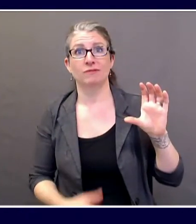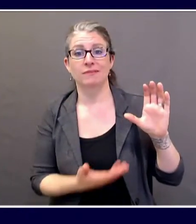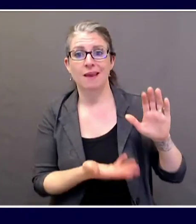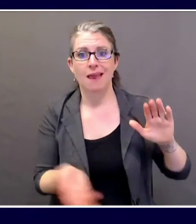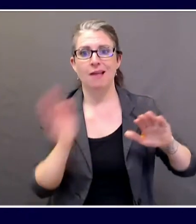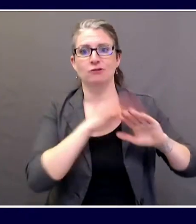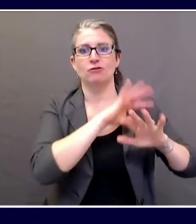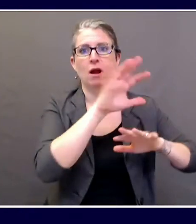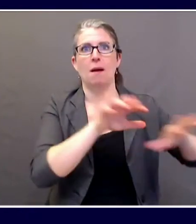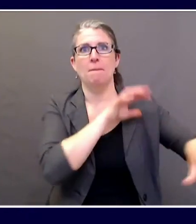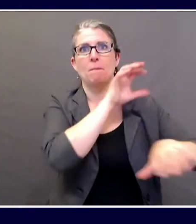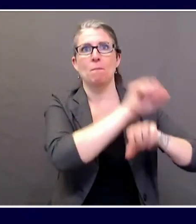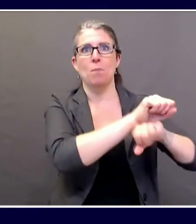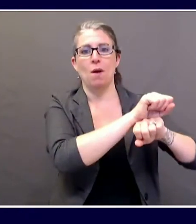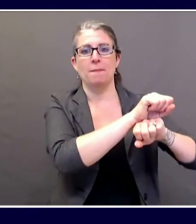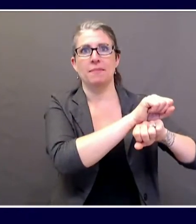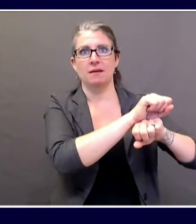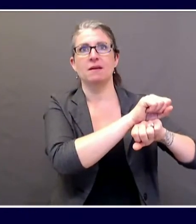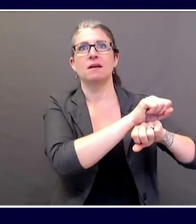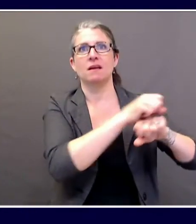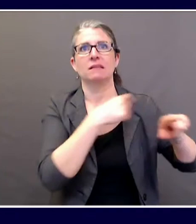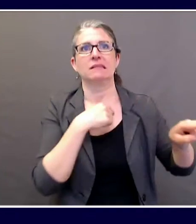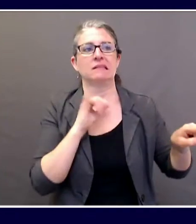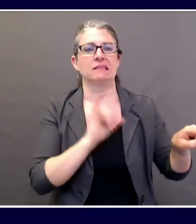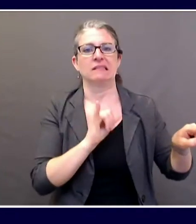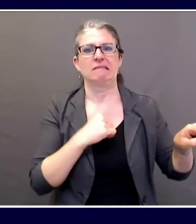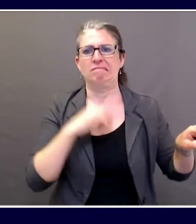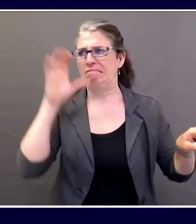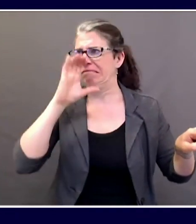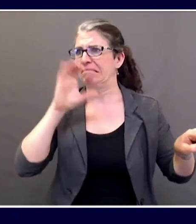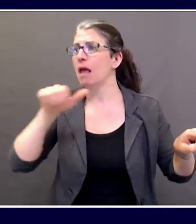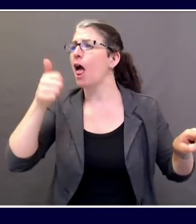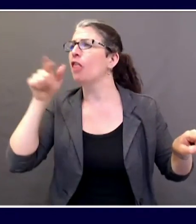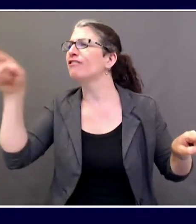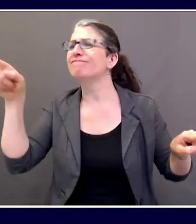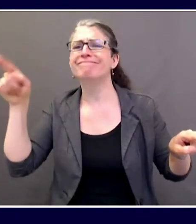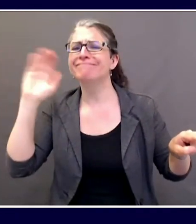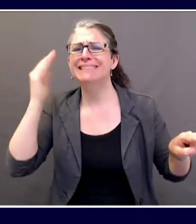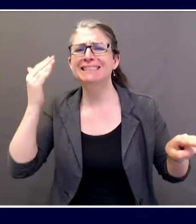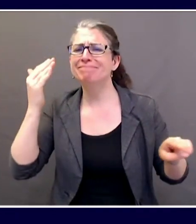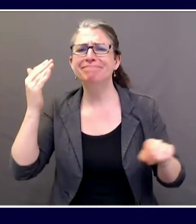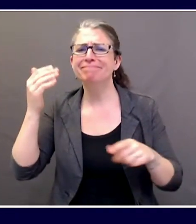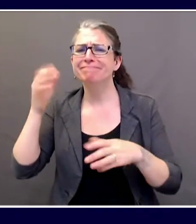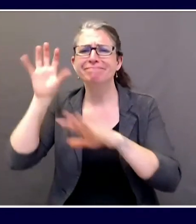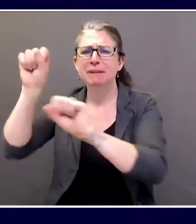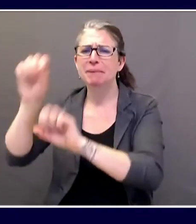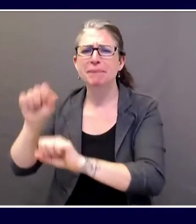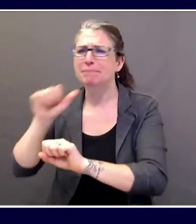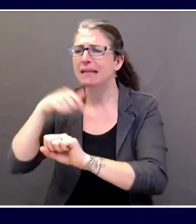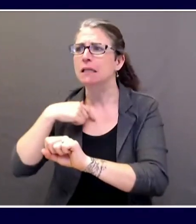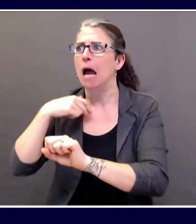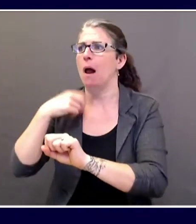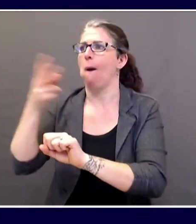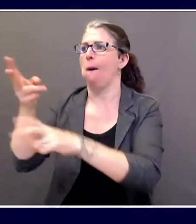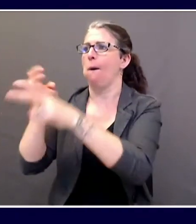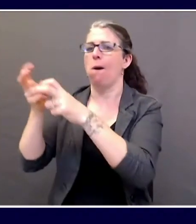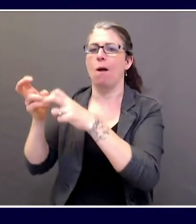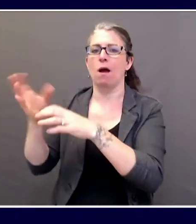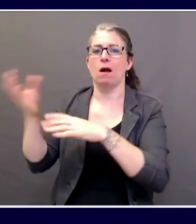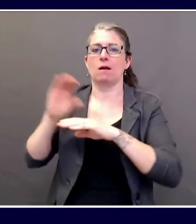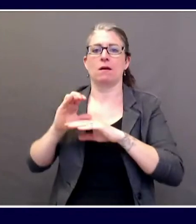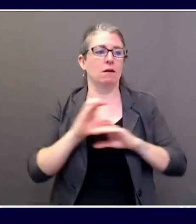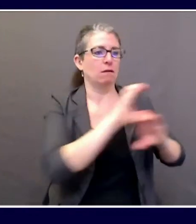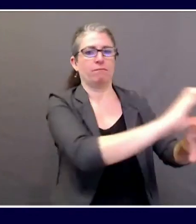there. That happened last week. I got a call late last week from Chief Schools down in Buxton who said, hey, I